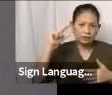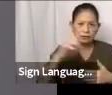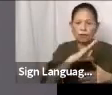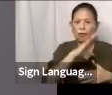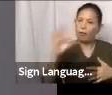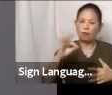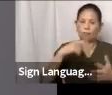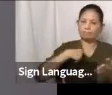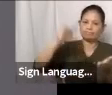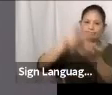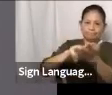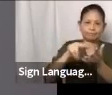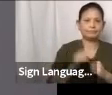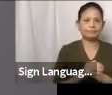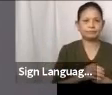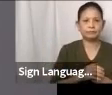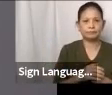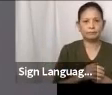affirmation.